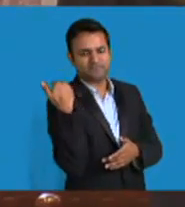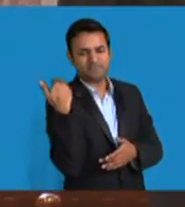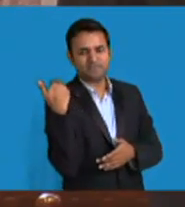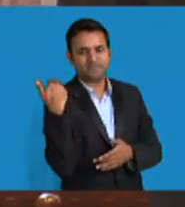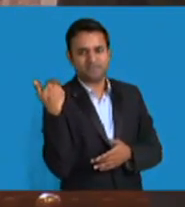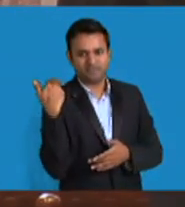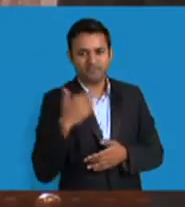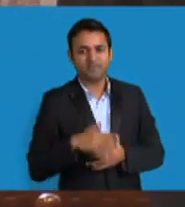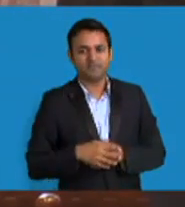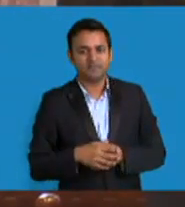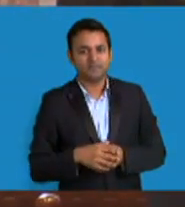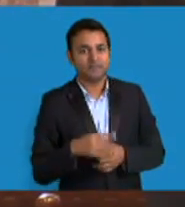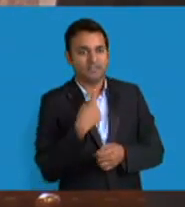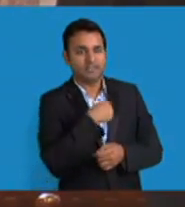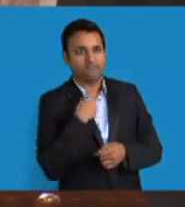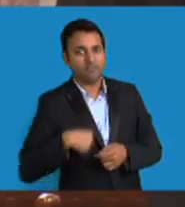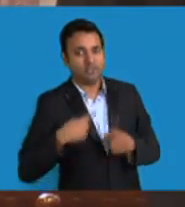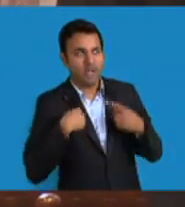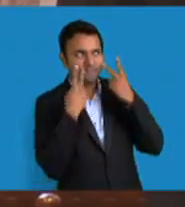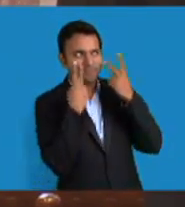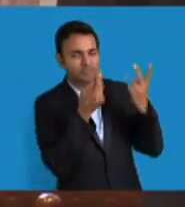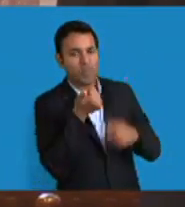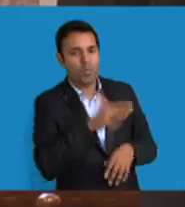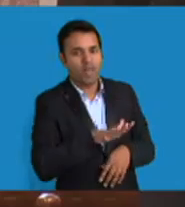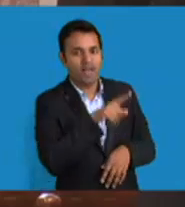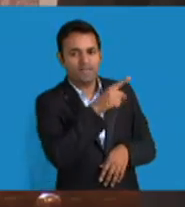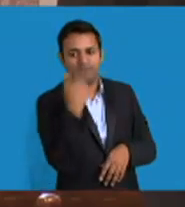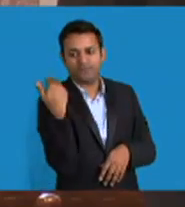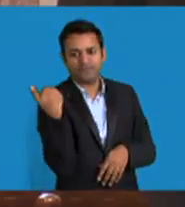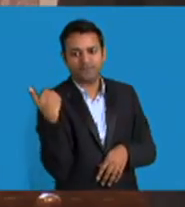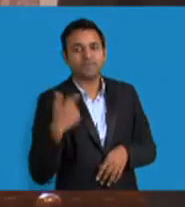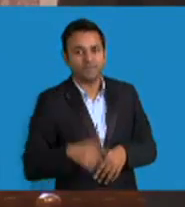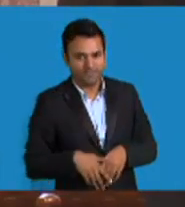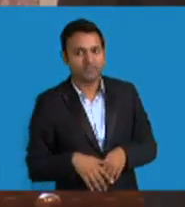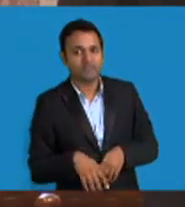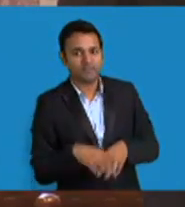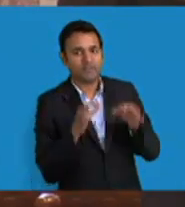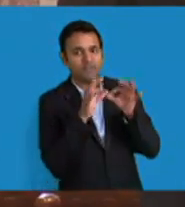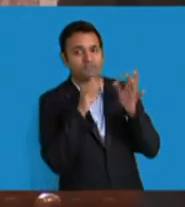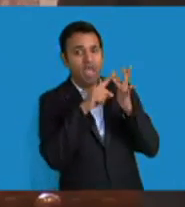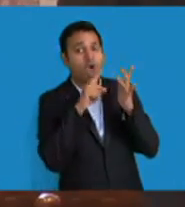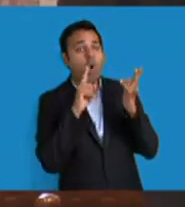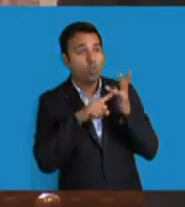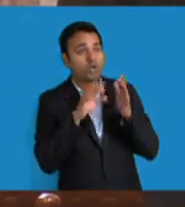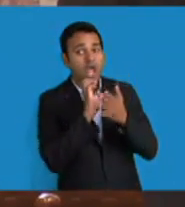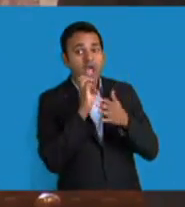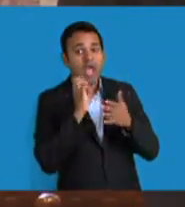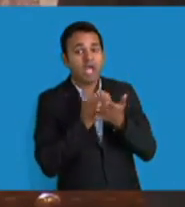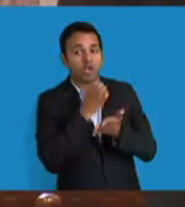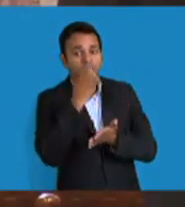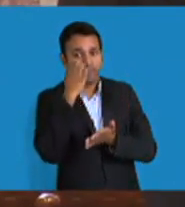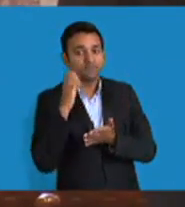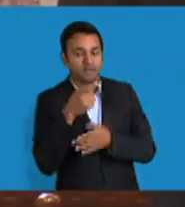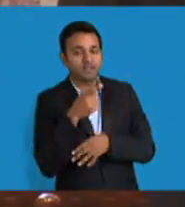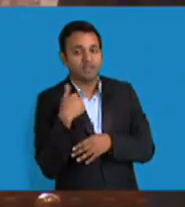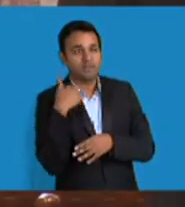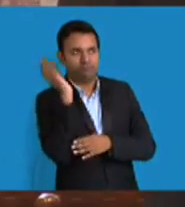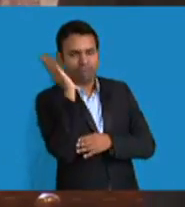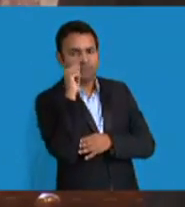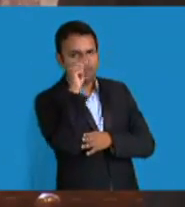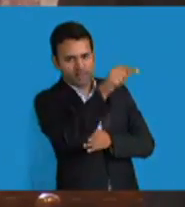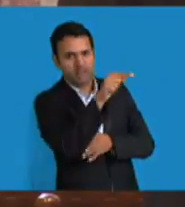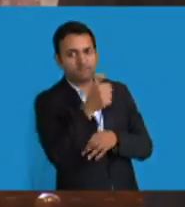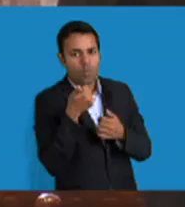and attended the Bioeconomic Forum, in which I presented a paper on opportunities for development